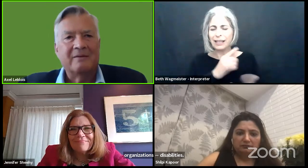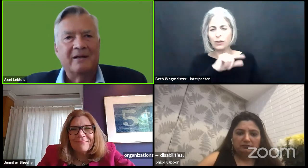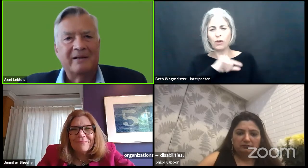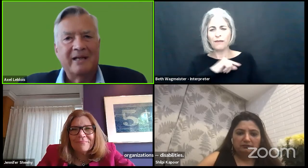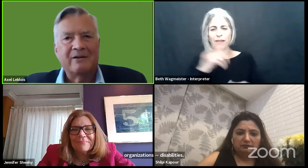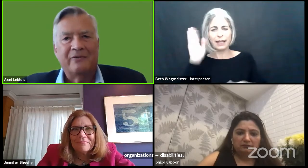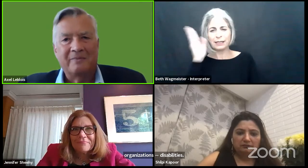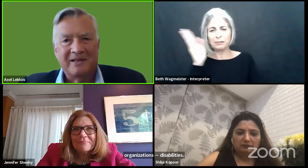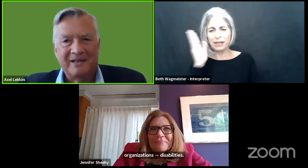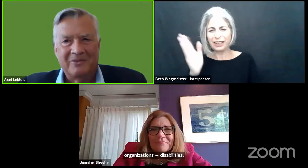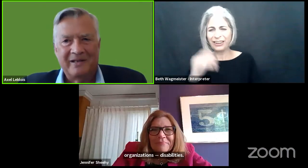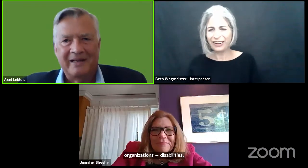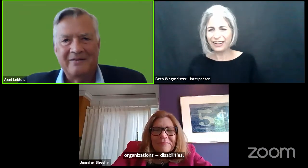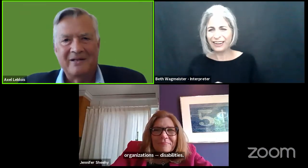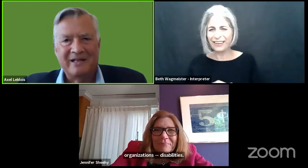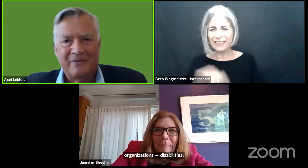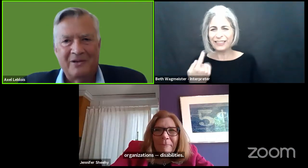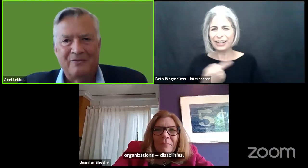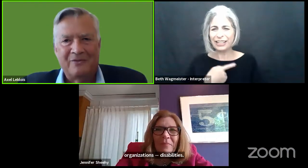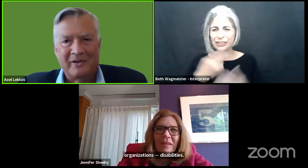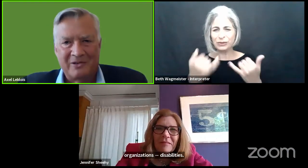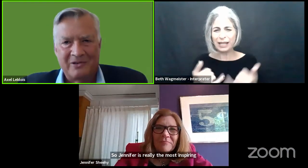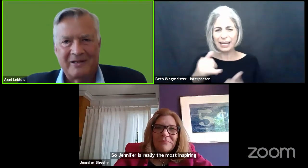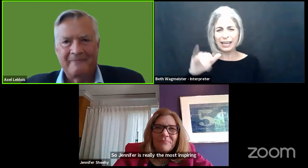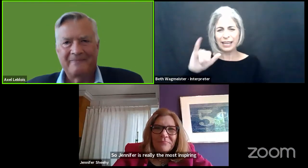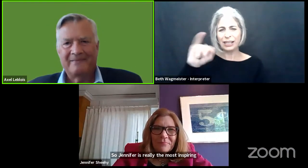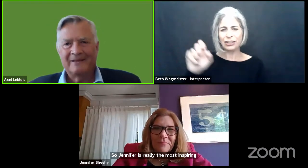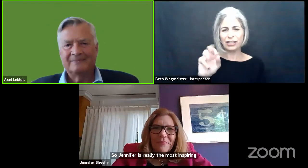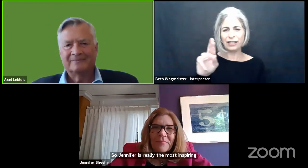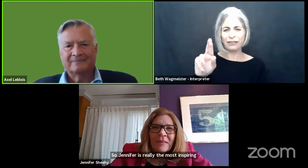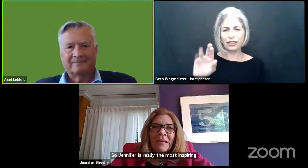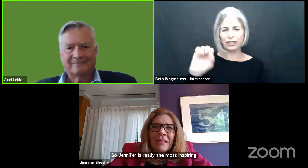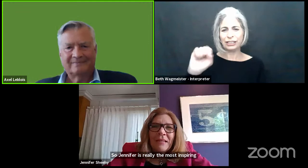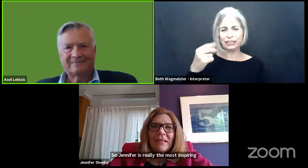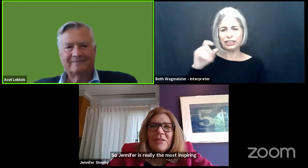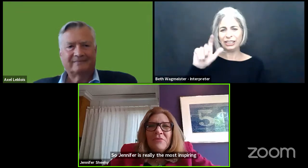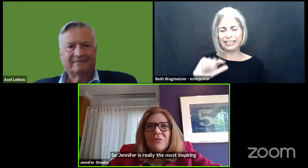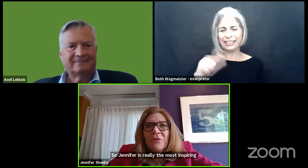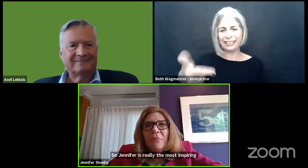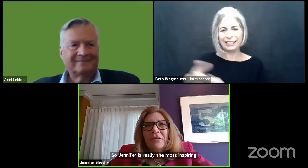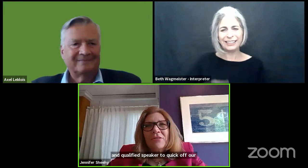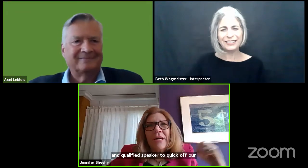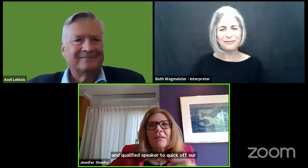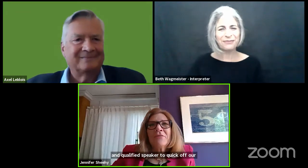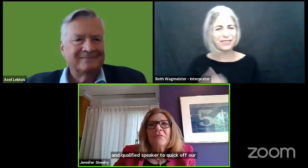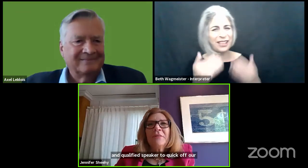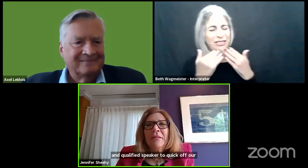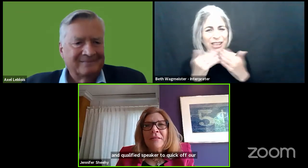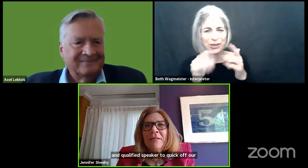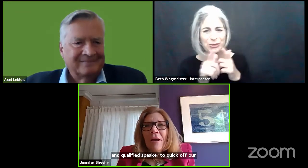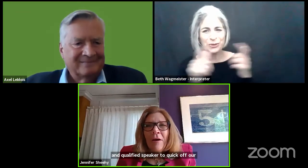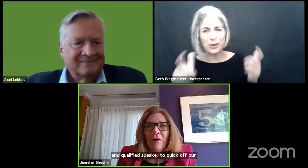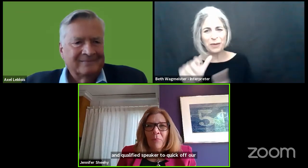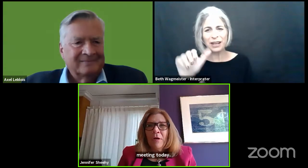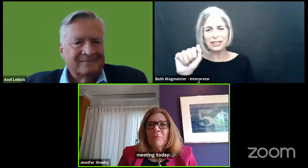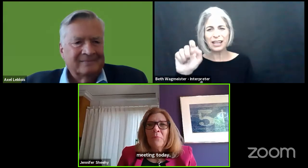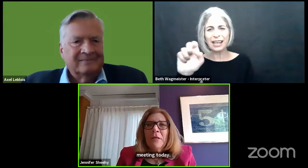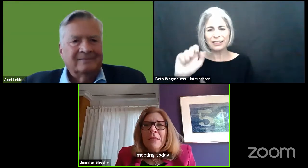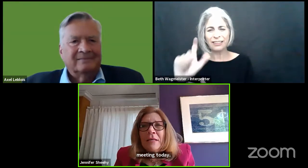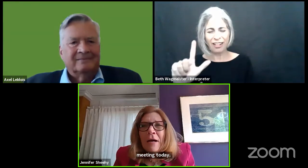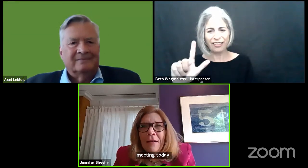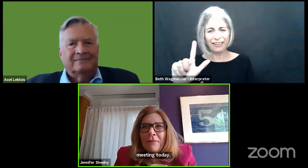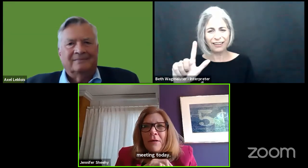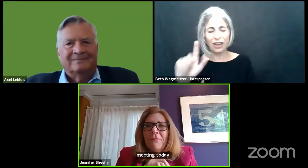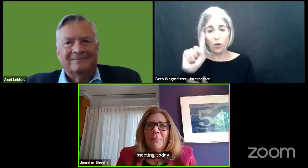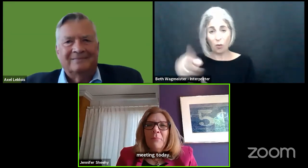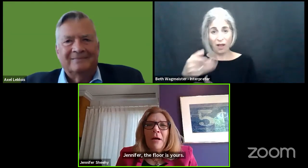kick off our meeting today. Jennifer, the floor is yours. Thank you so much, Axel. And one